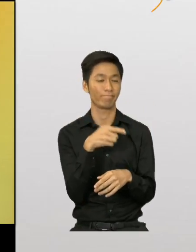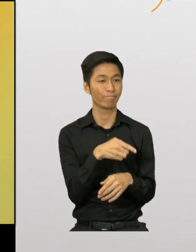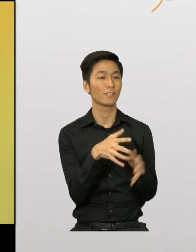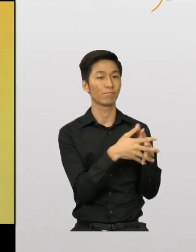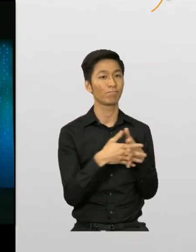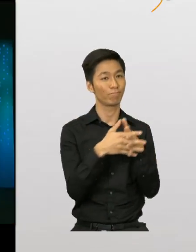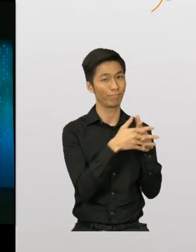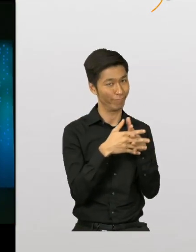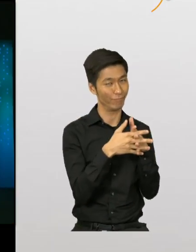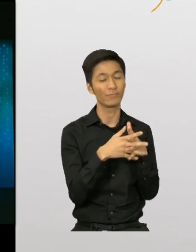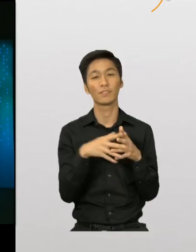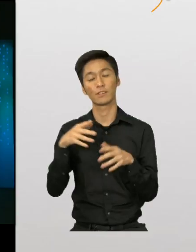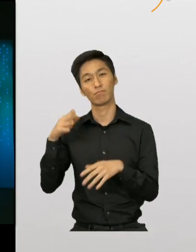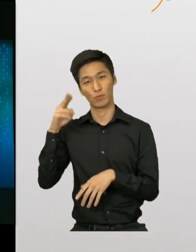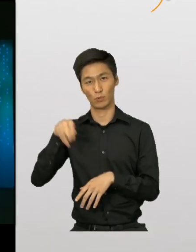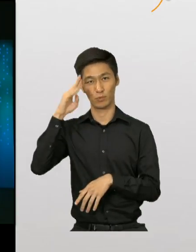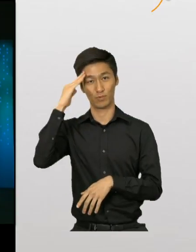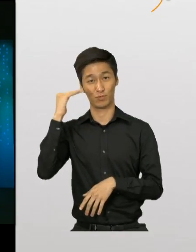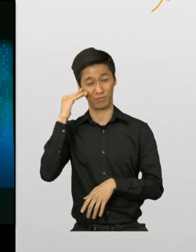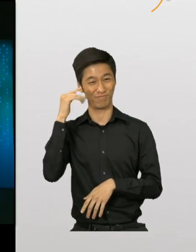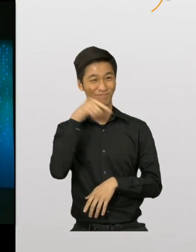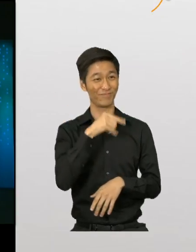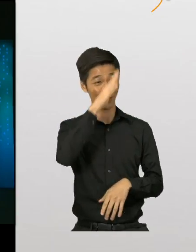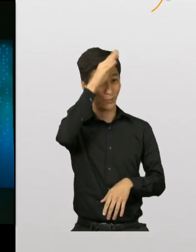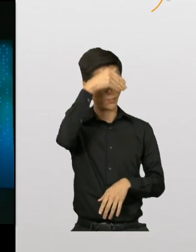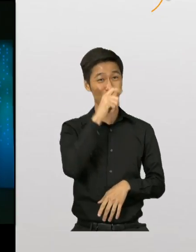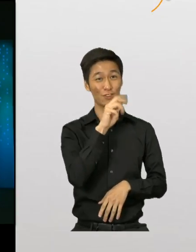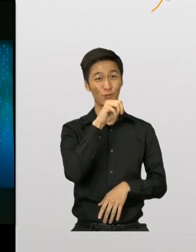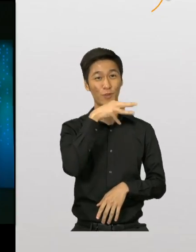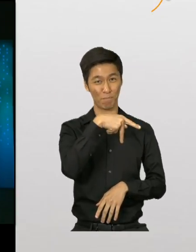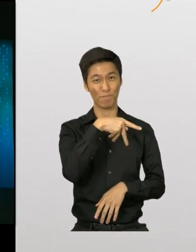DPRK chairman, Mr. Donald Trump and Mr. Kim Jong-un.